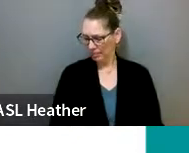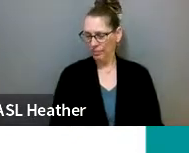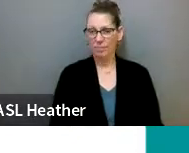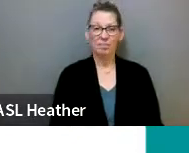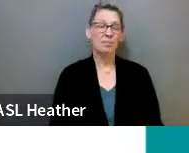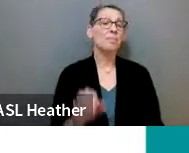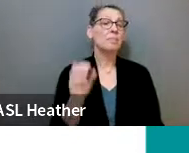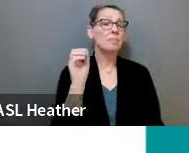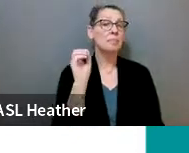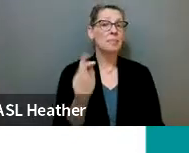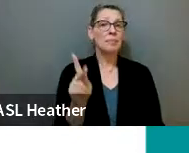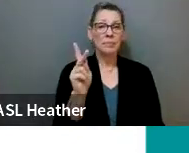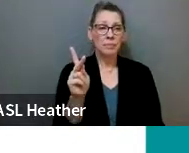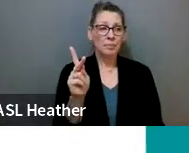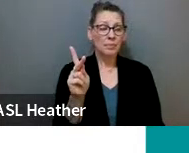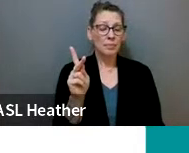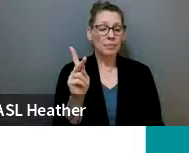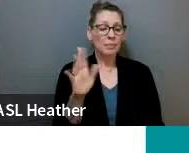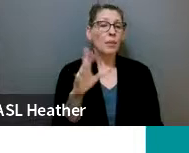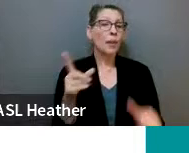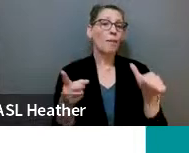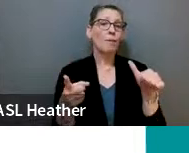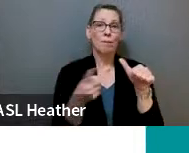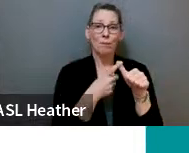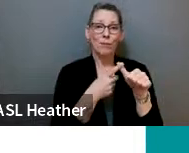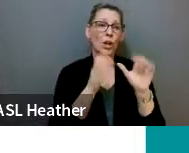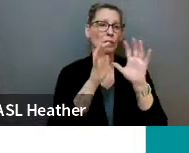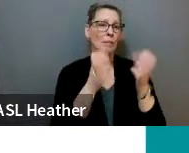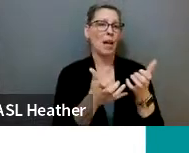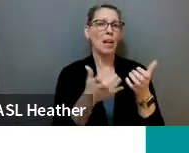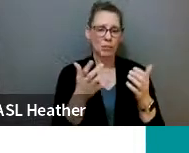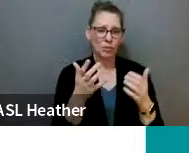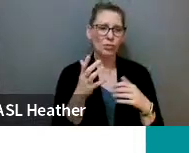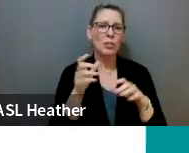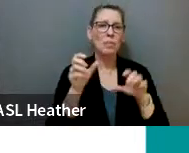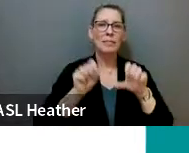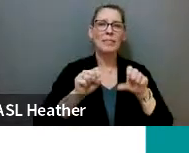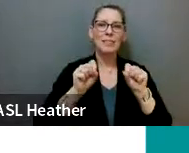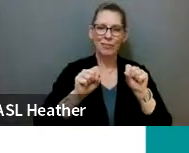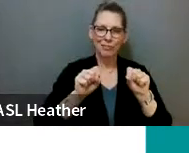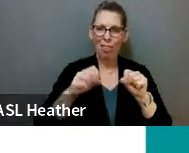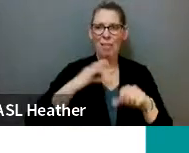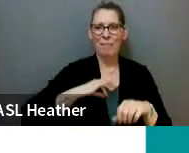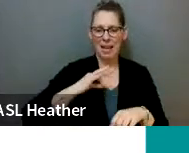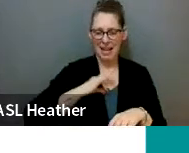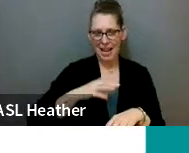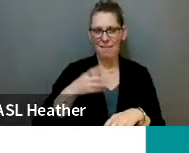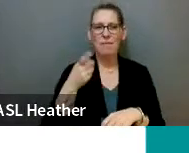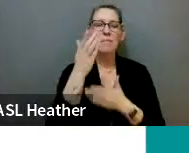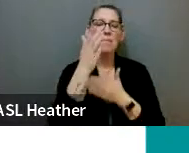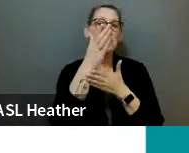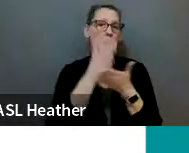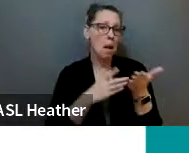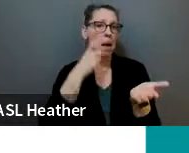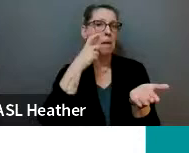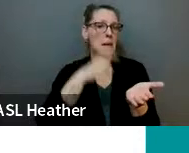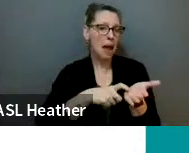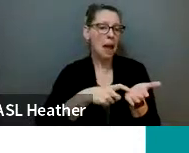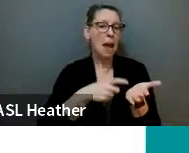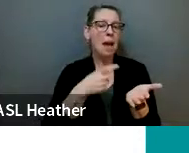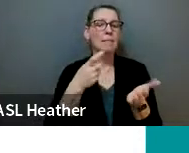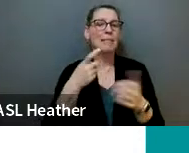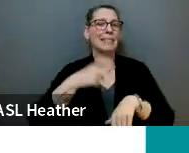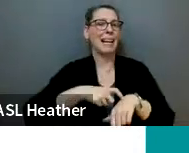All right, so within the first batch of potential community benefits put forward, there were some that were identified to be a little more